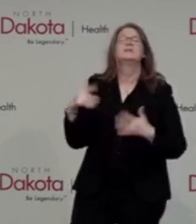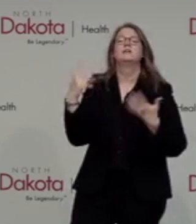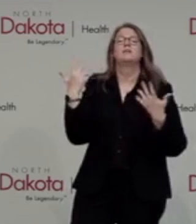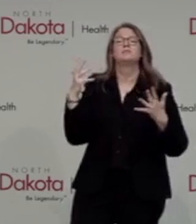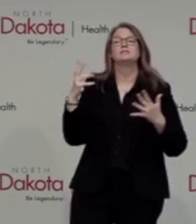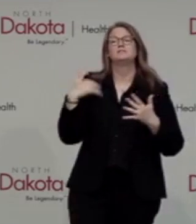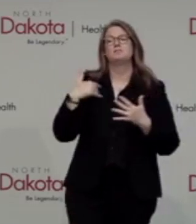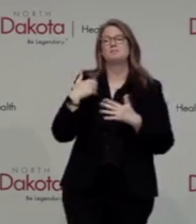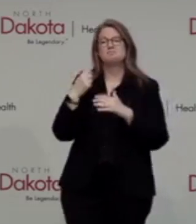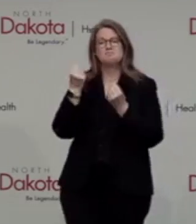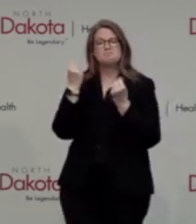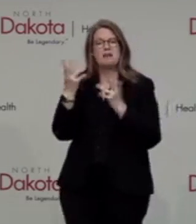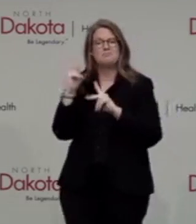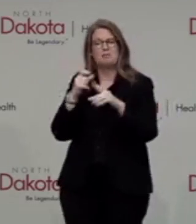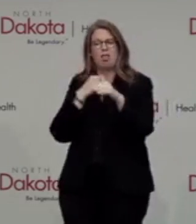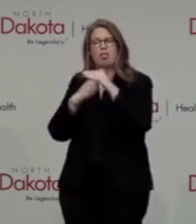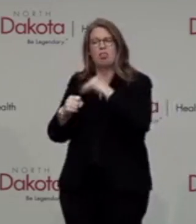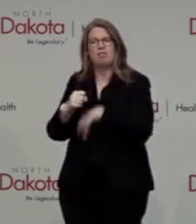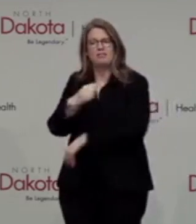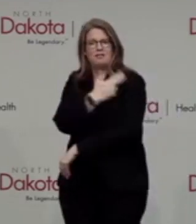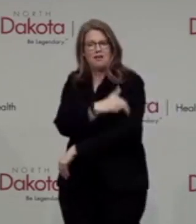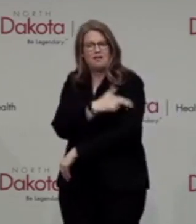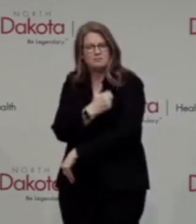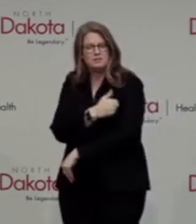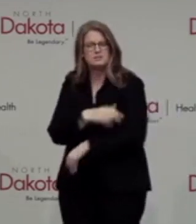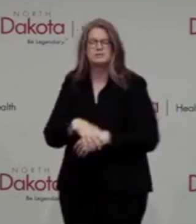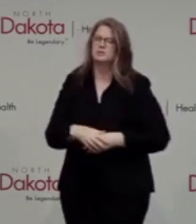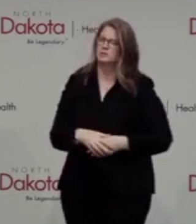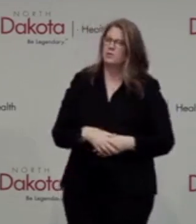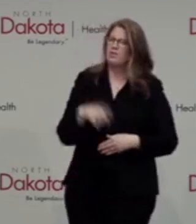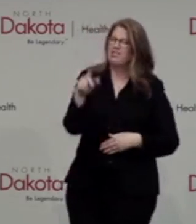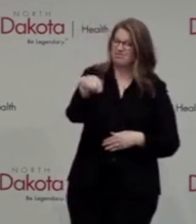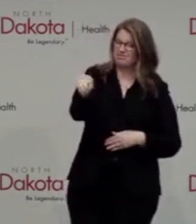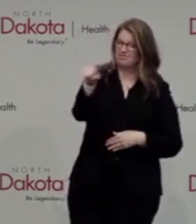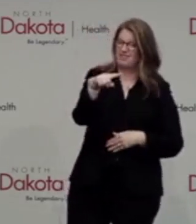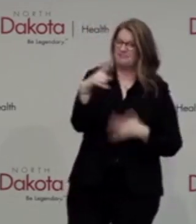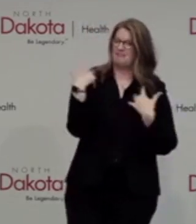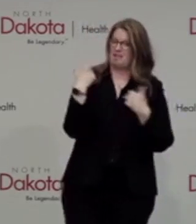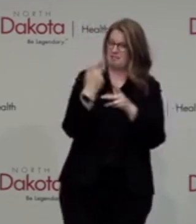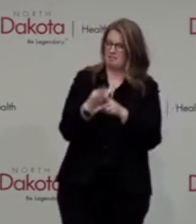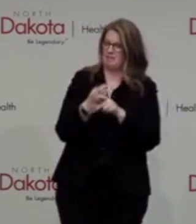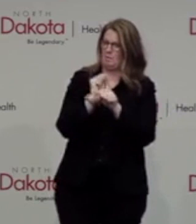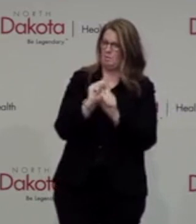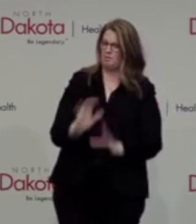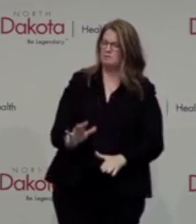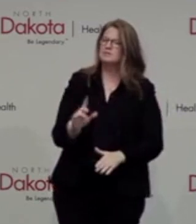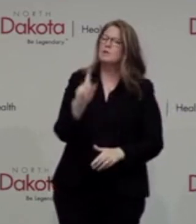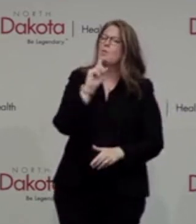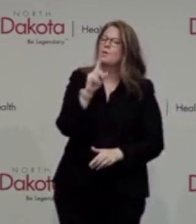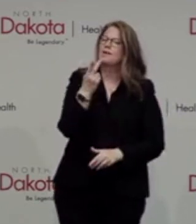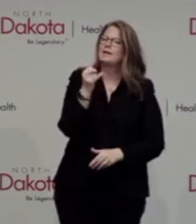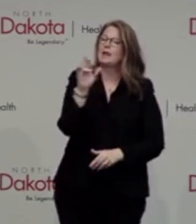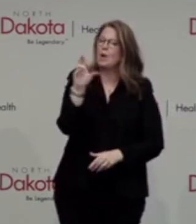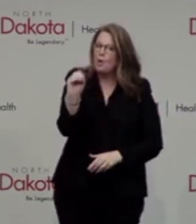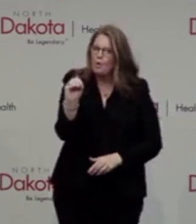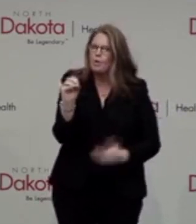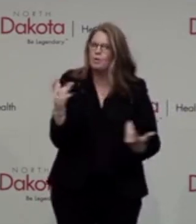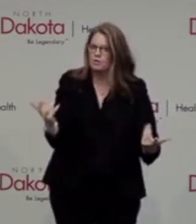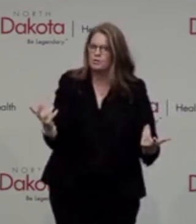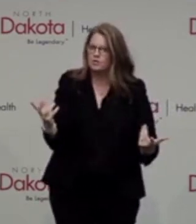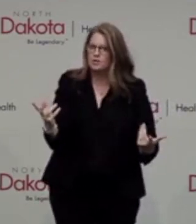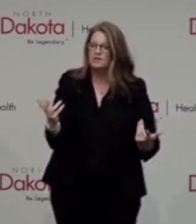hospital. They have been and continue to be the real heroes in this fight against this invisible and we now